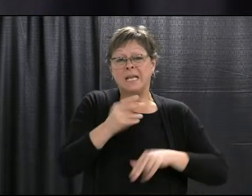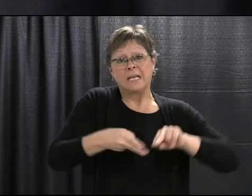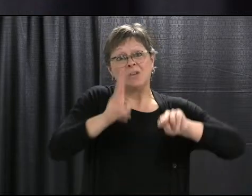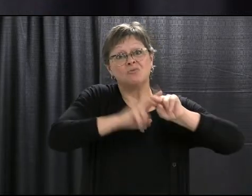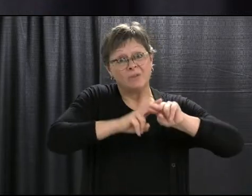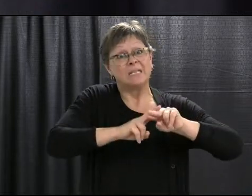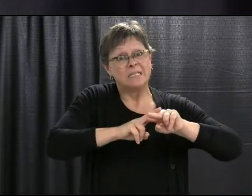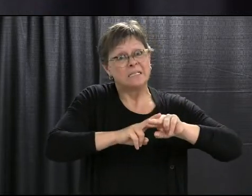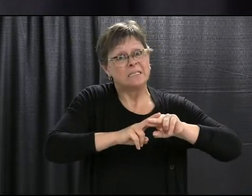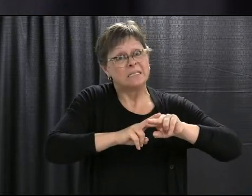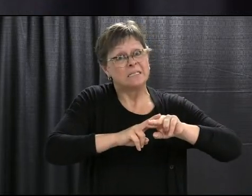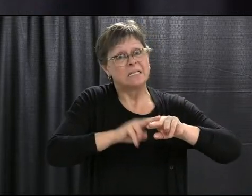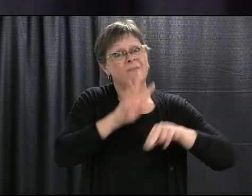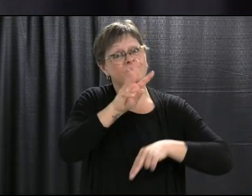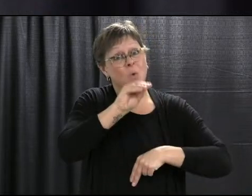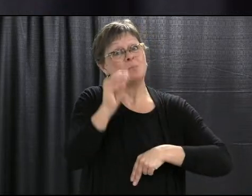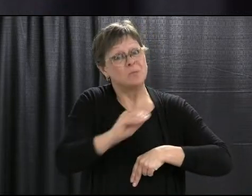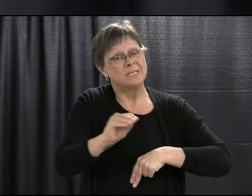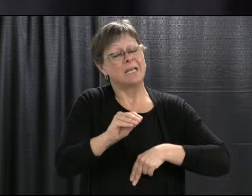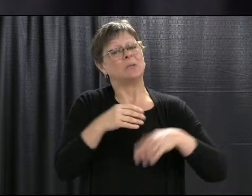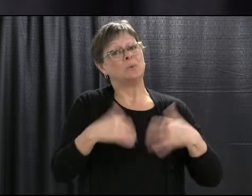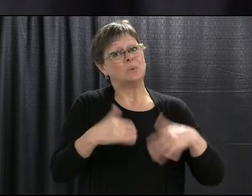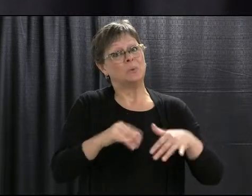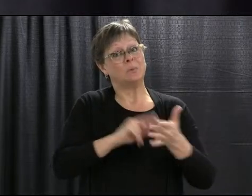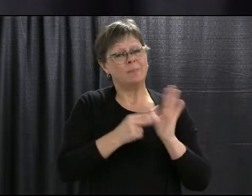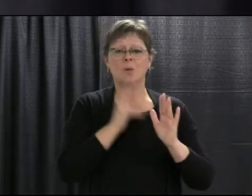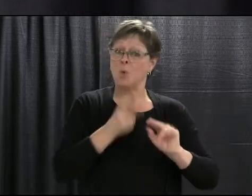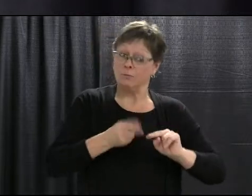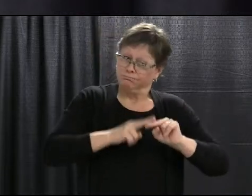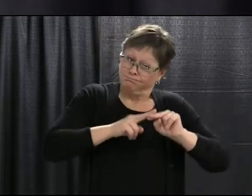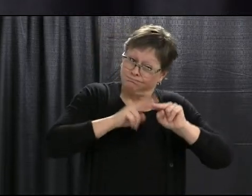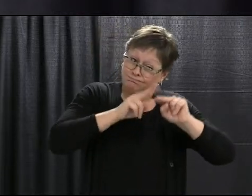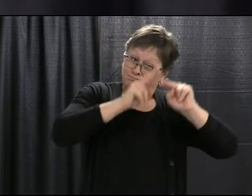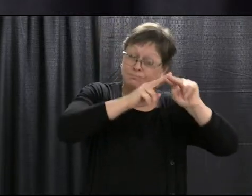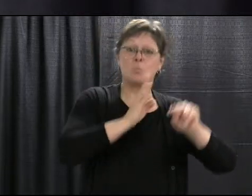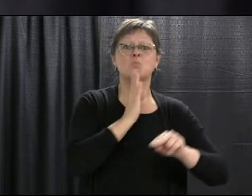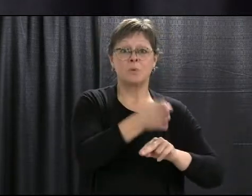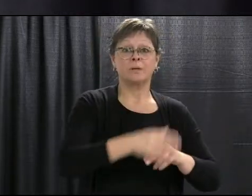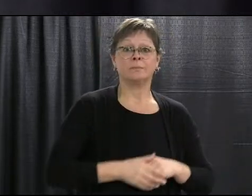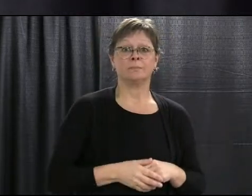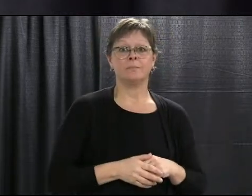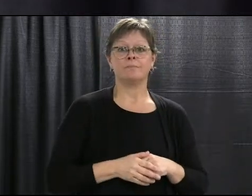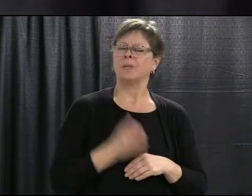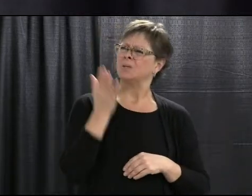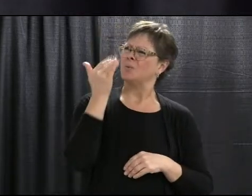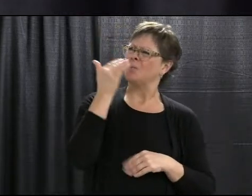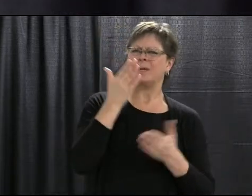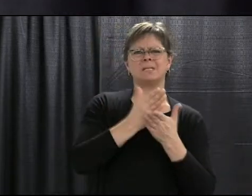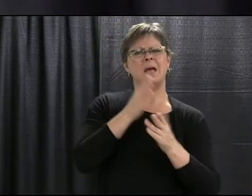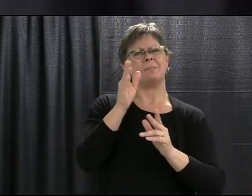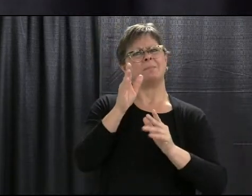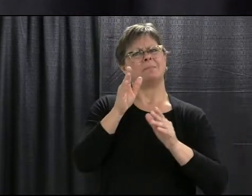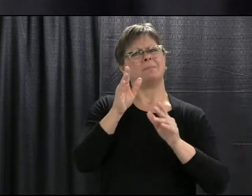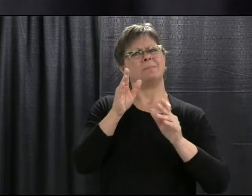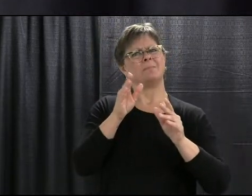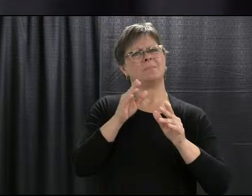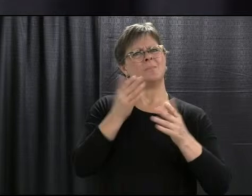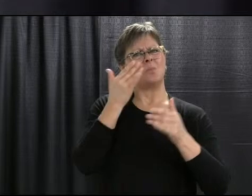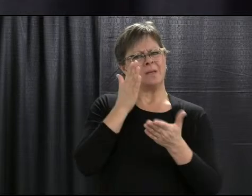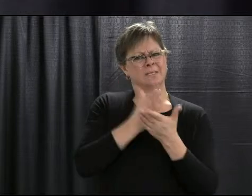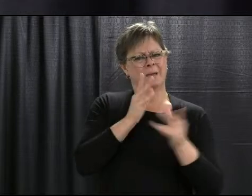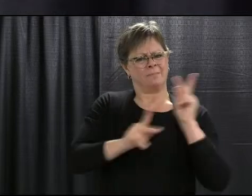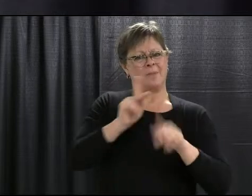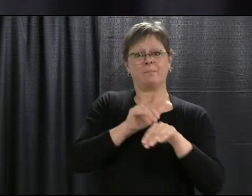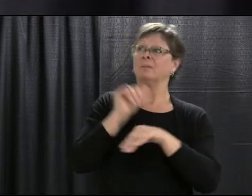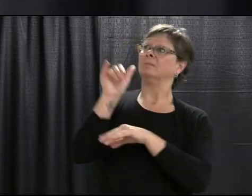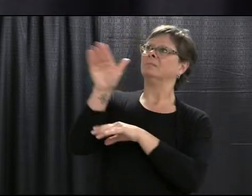see that we're going to continue to up that as the resources allow going forward. So why stop sending people to Ottawa? Wouldn't that bring that list